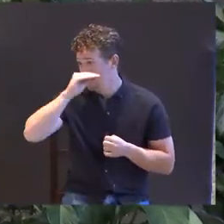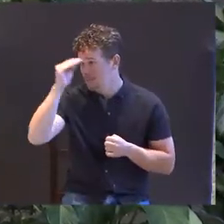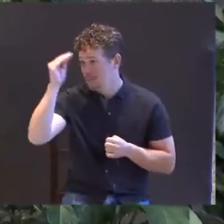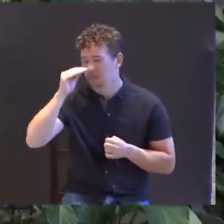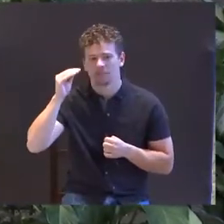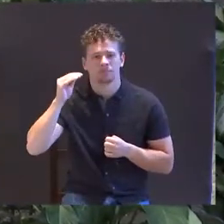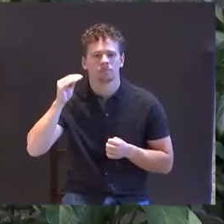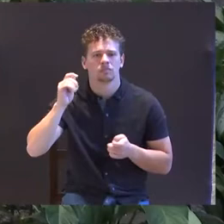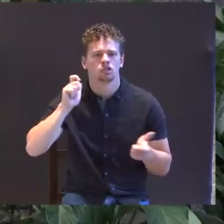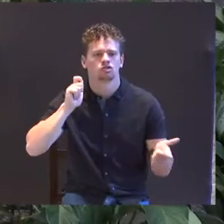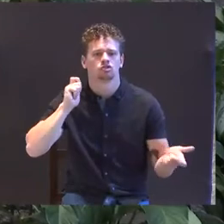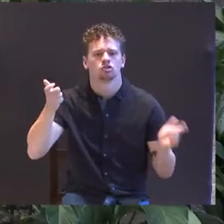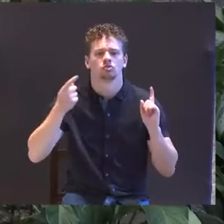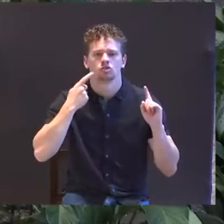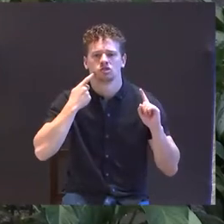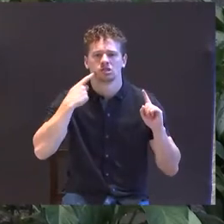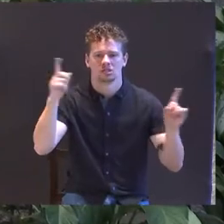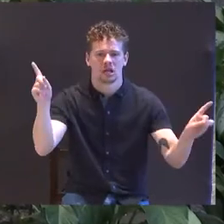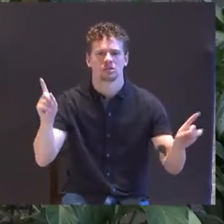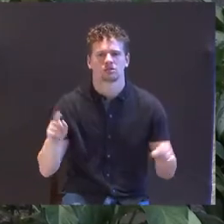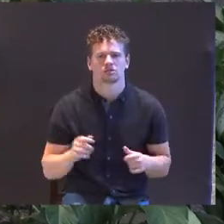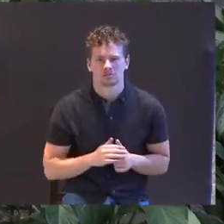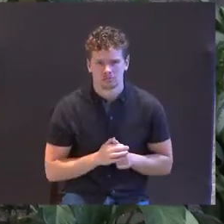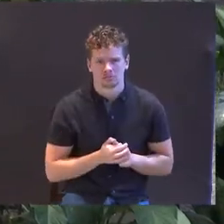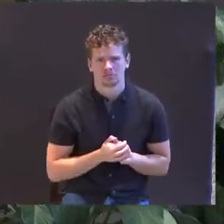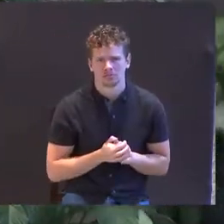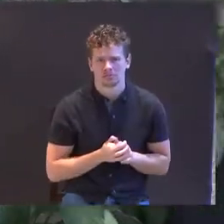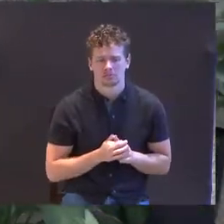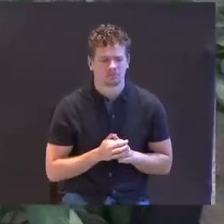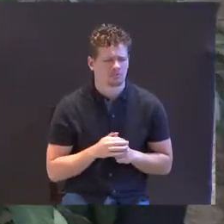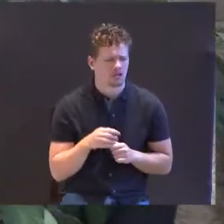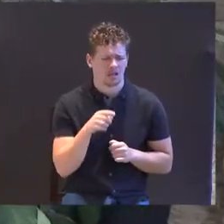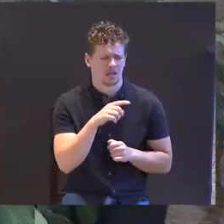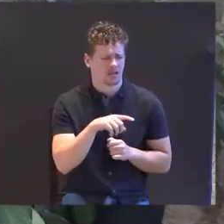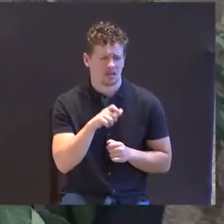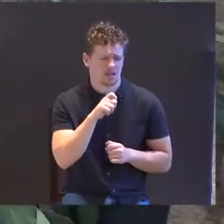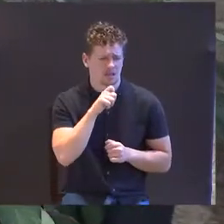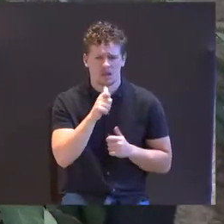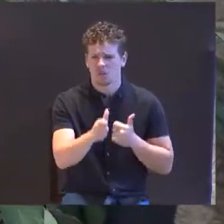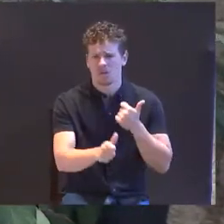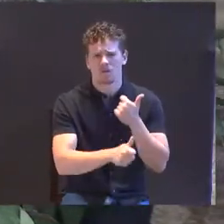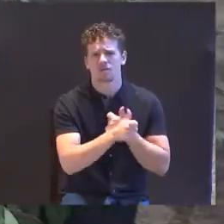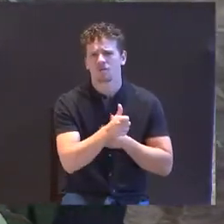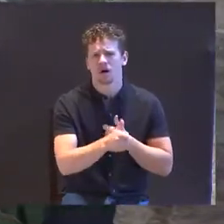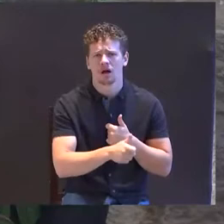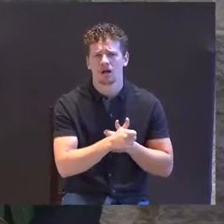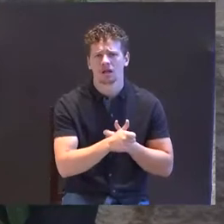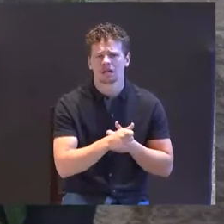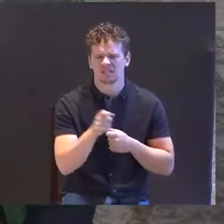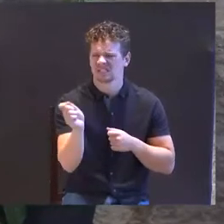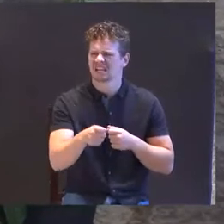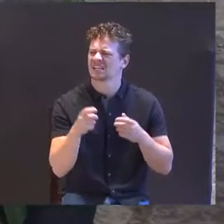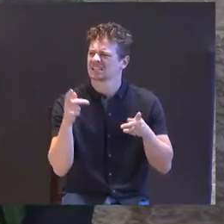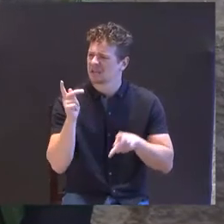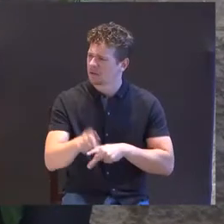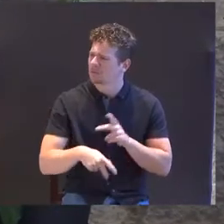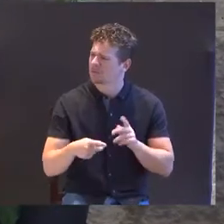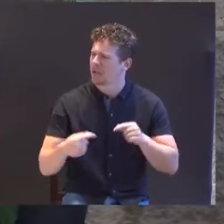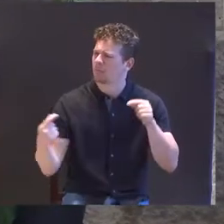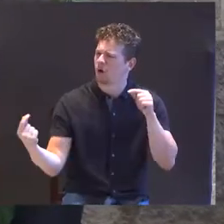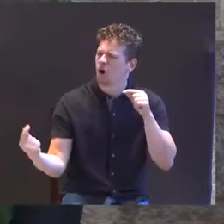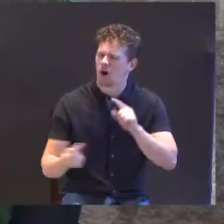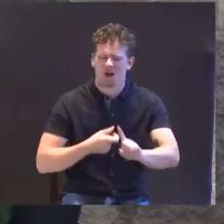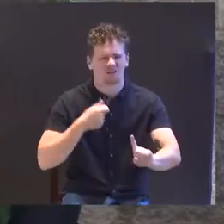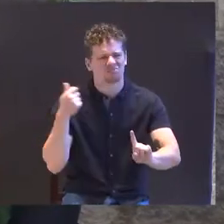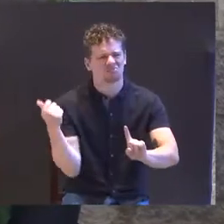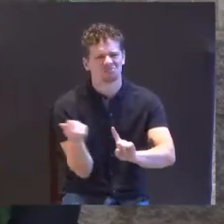in my opinion, it was a huge success. They practiced nonviolence. Even though people were hurt, my dear friends,